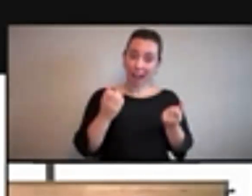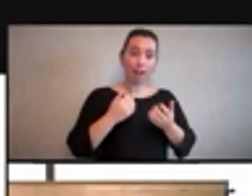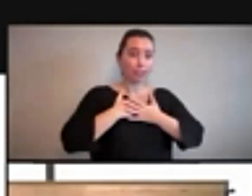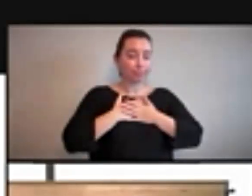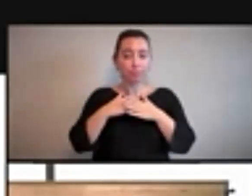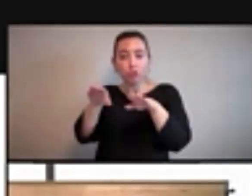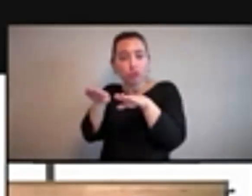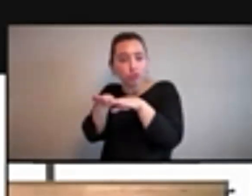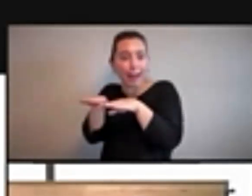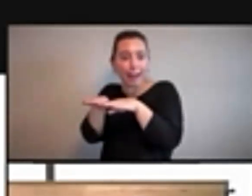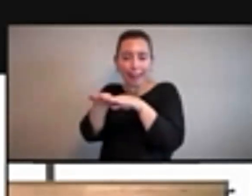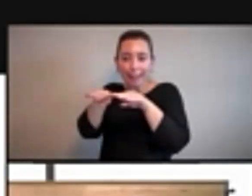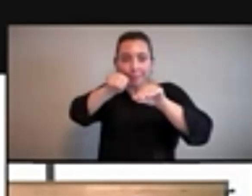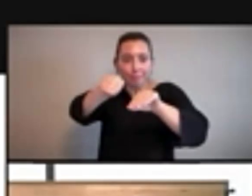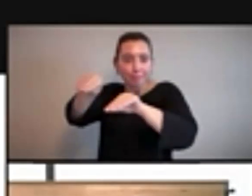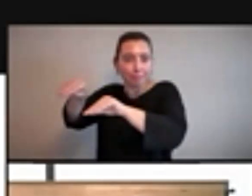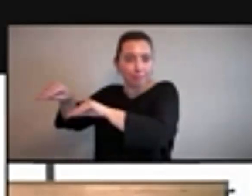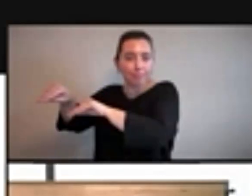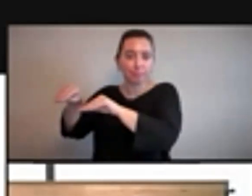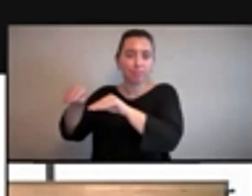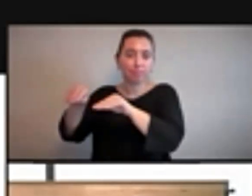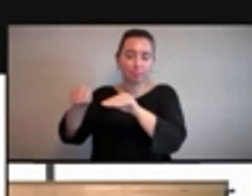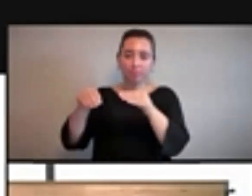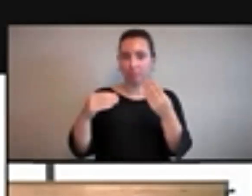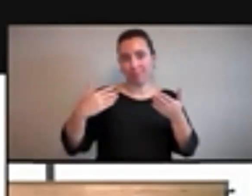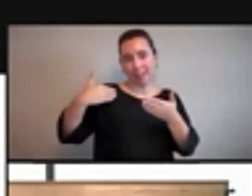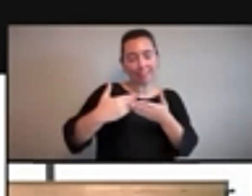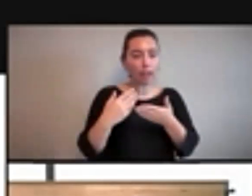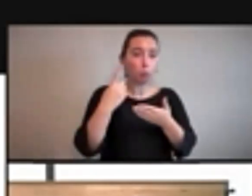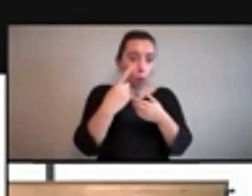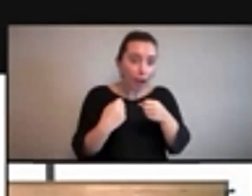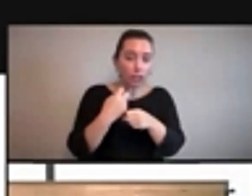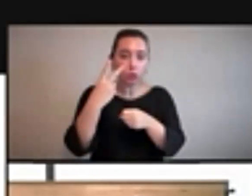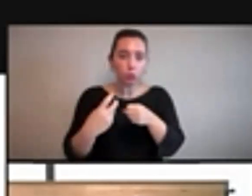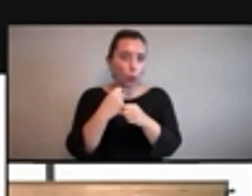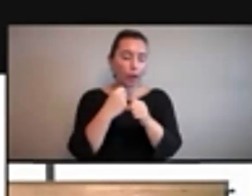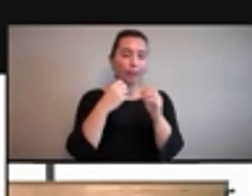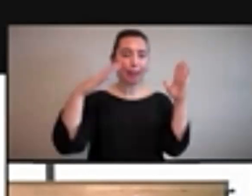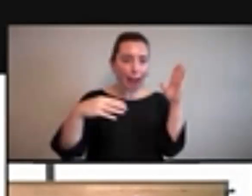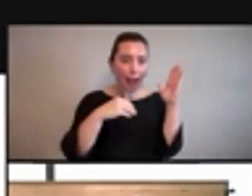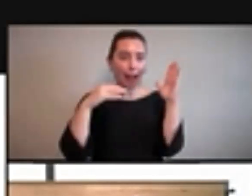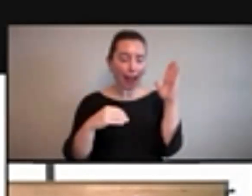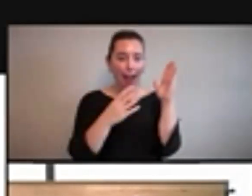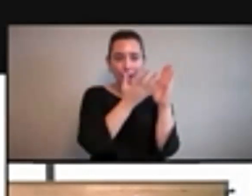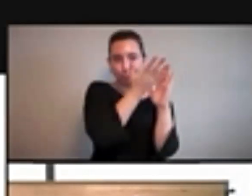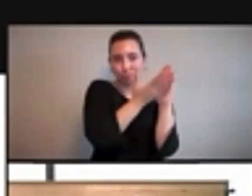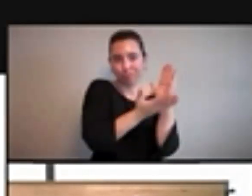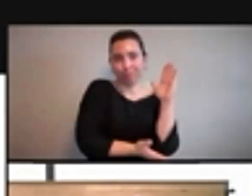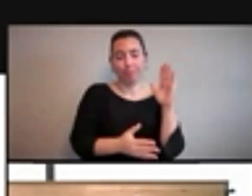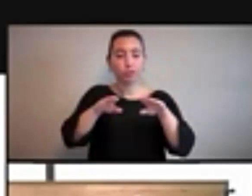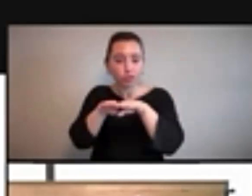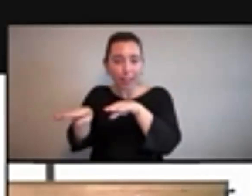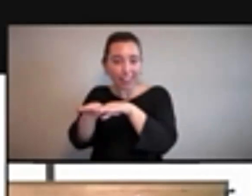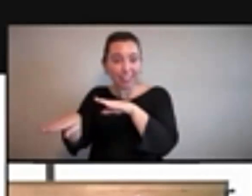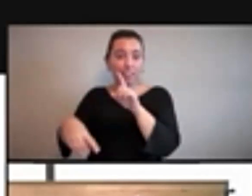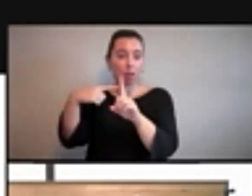we extended them very much during the last couple of years, but we also were investing a lot in self-organized